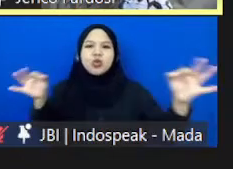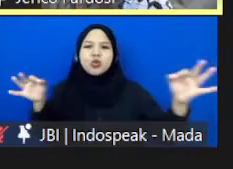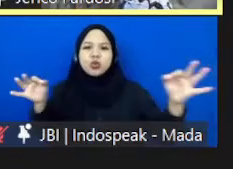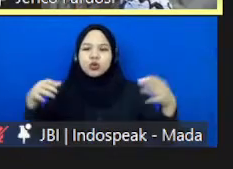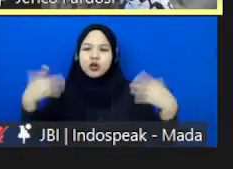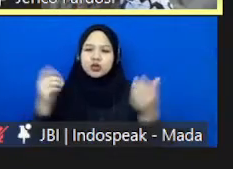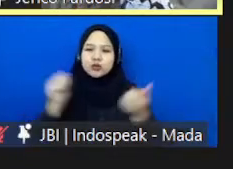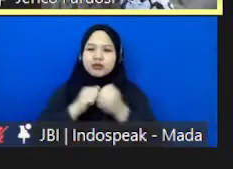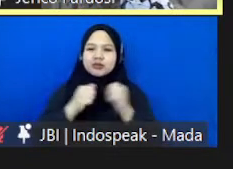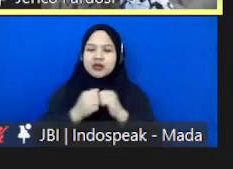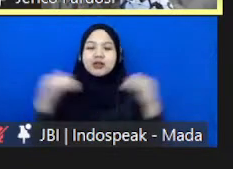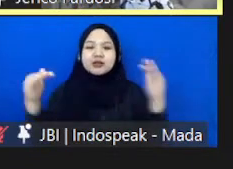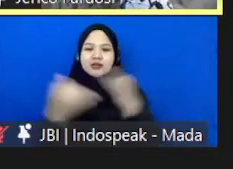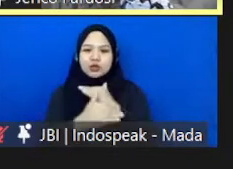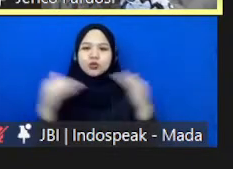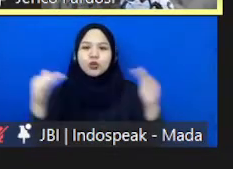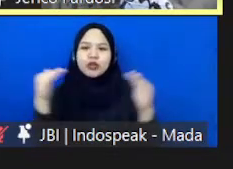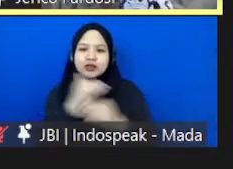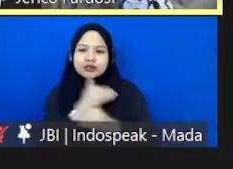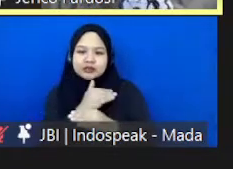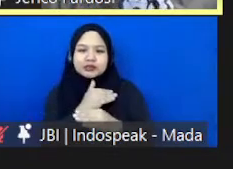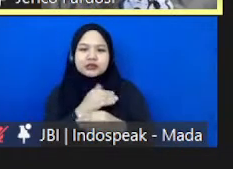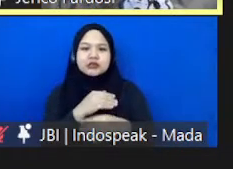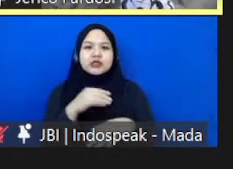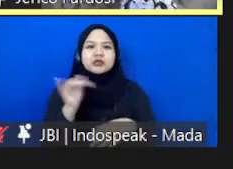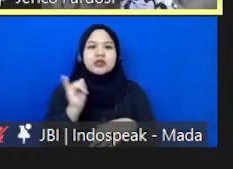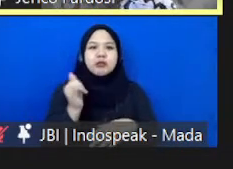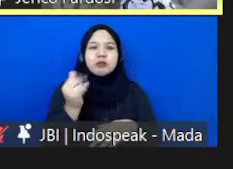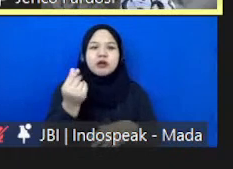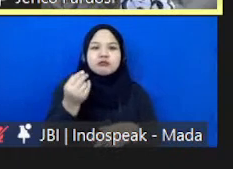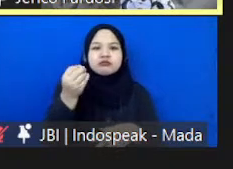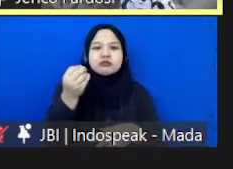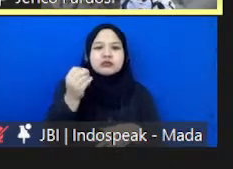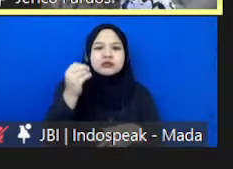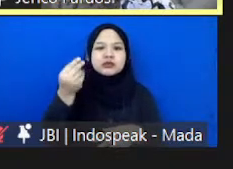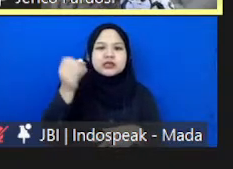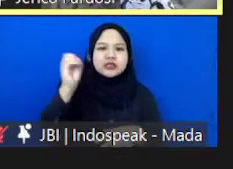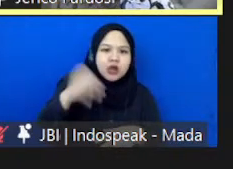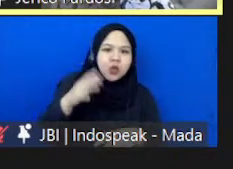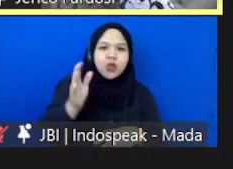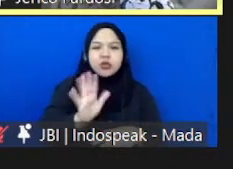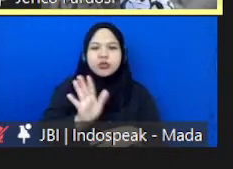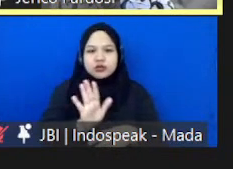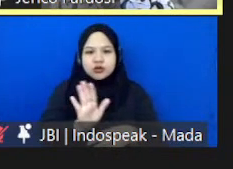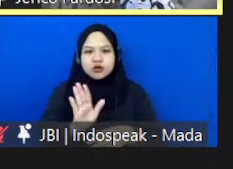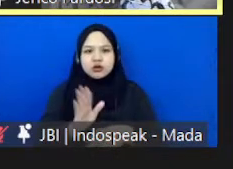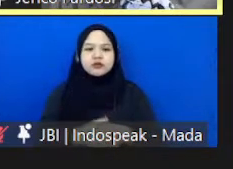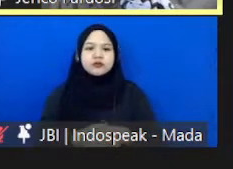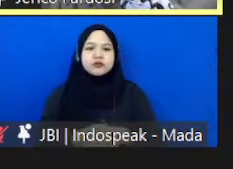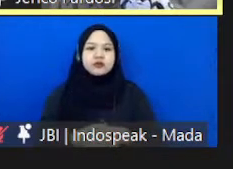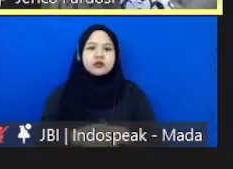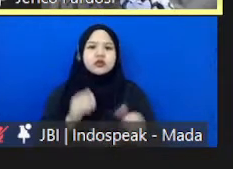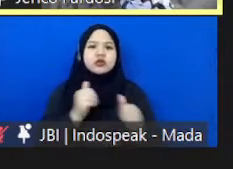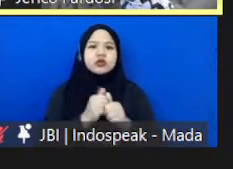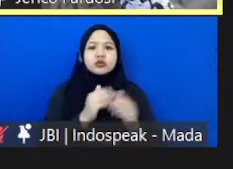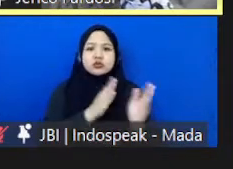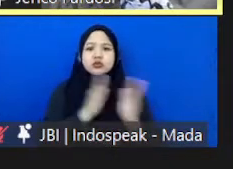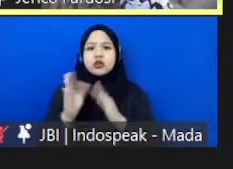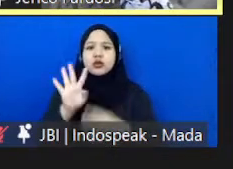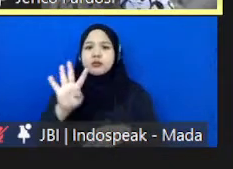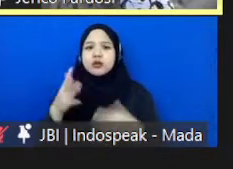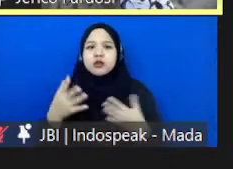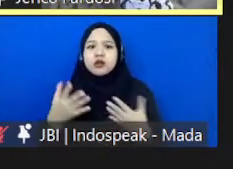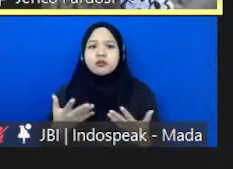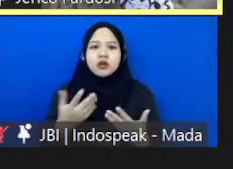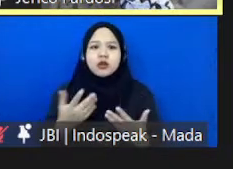transportation's affordability and affordability, which lead to the next delay, and that is the last delay in receiving the